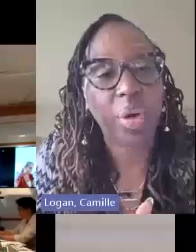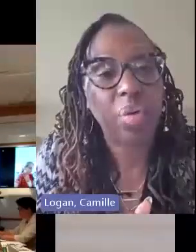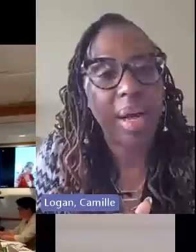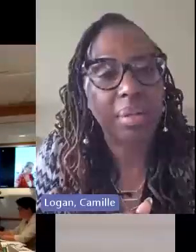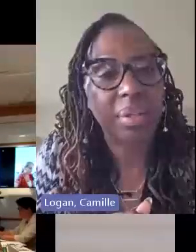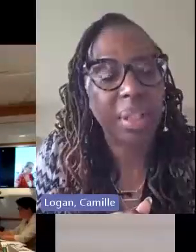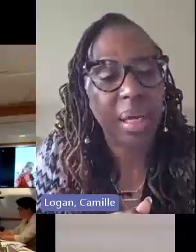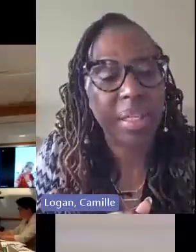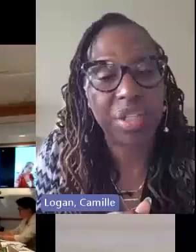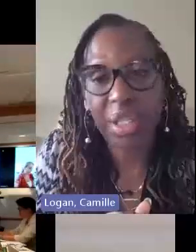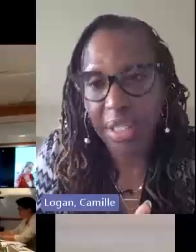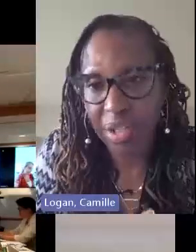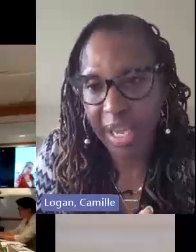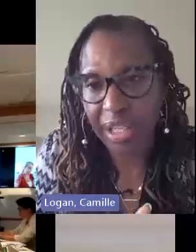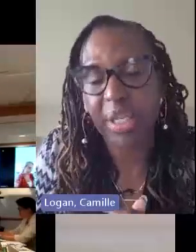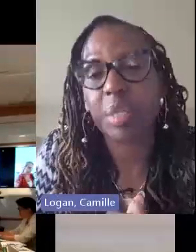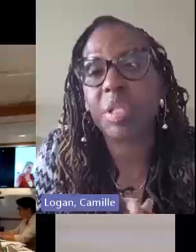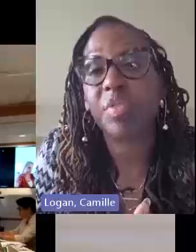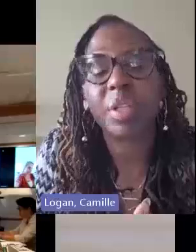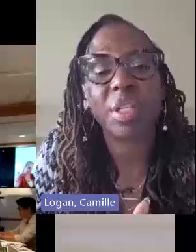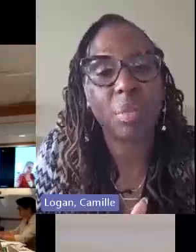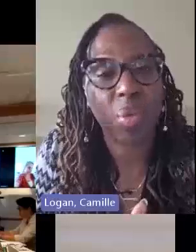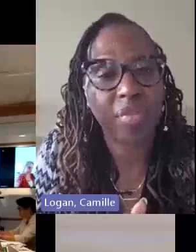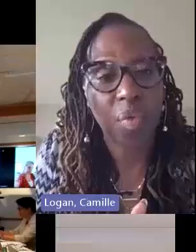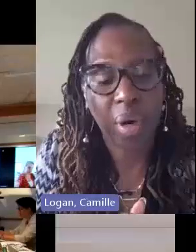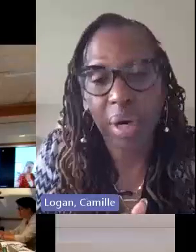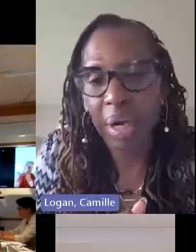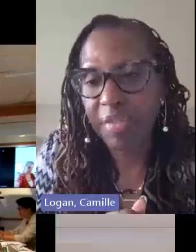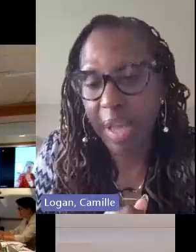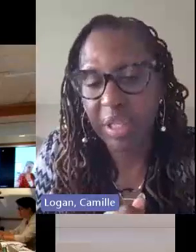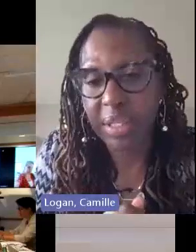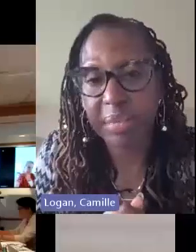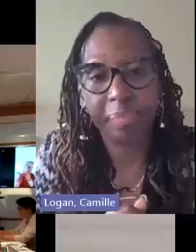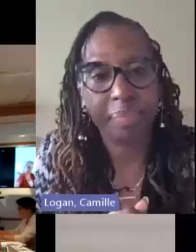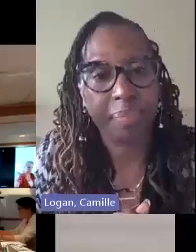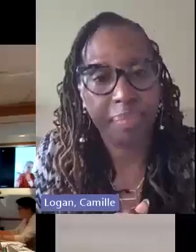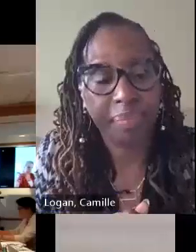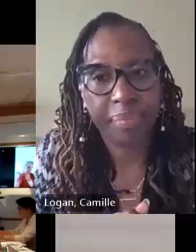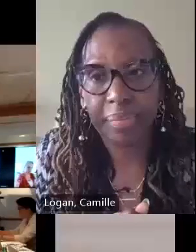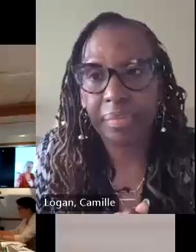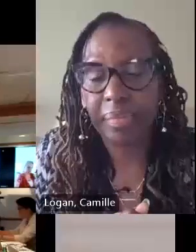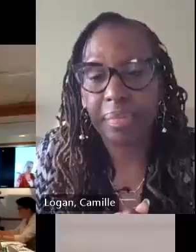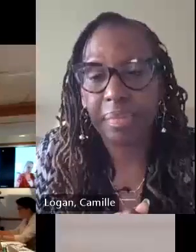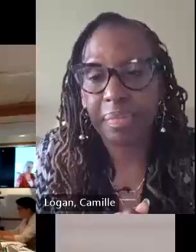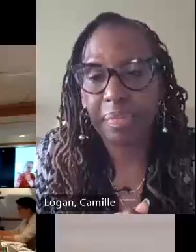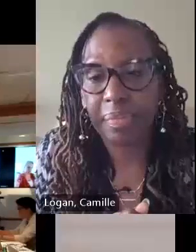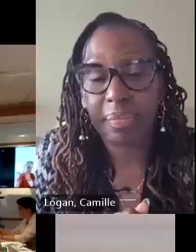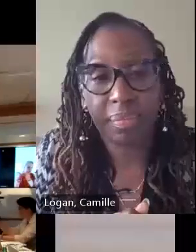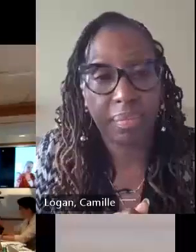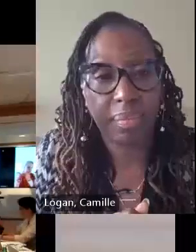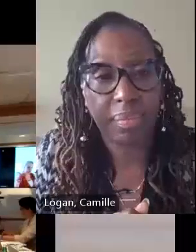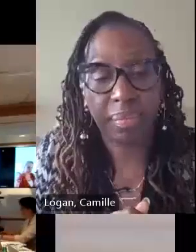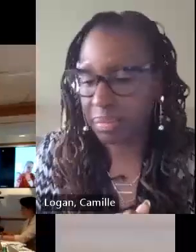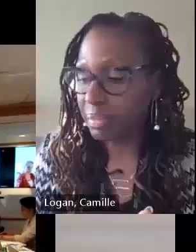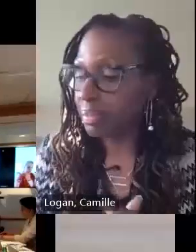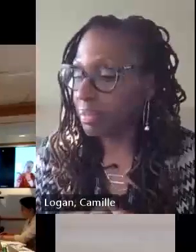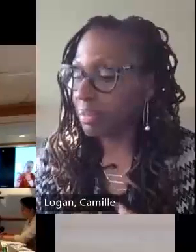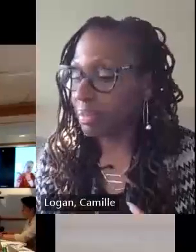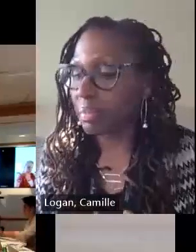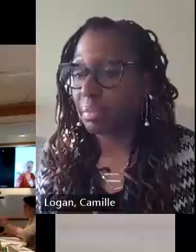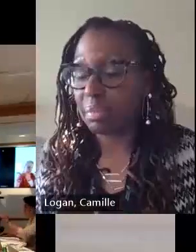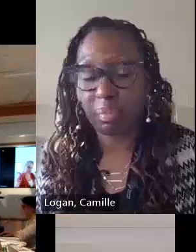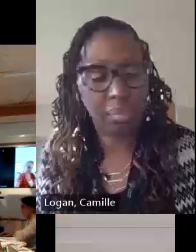in a support around Indigenous education and specifically support for families. Thank you, Associate